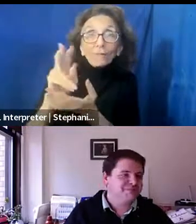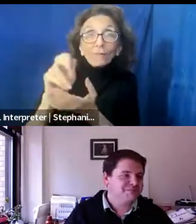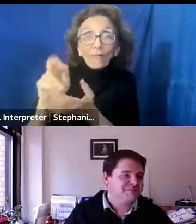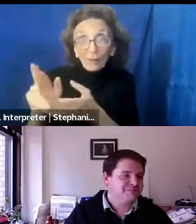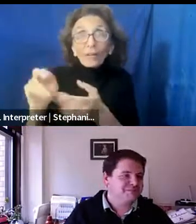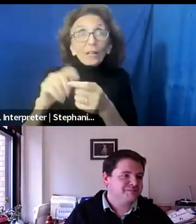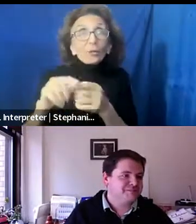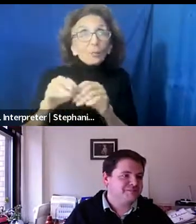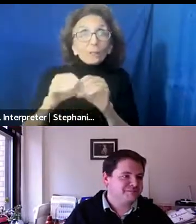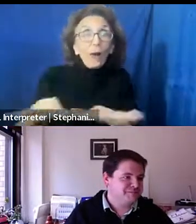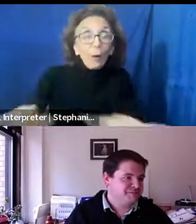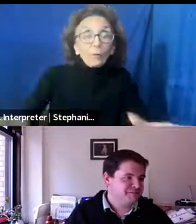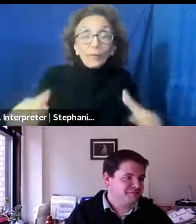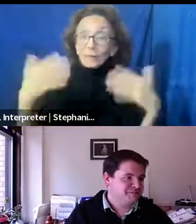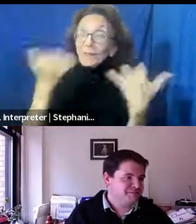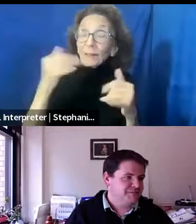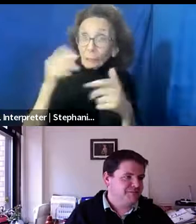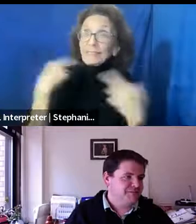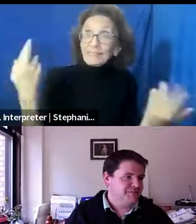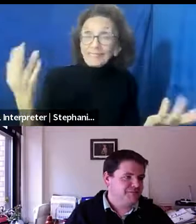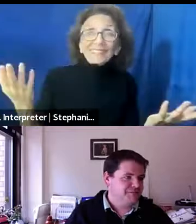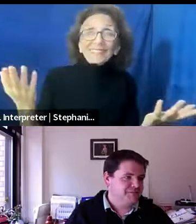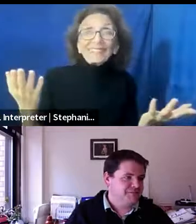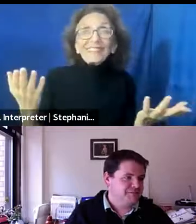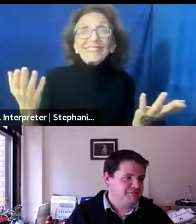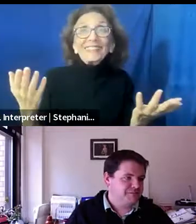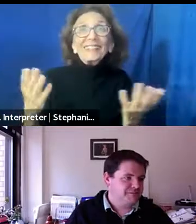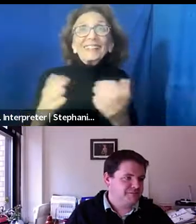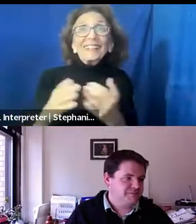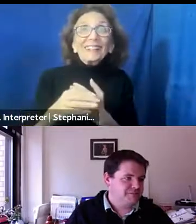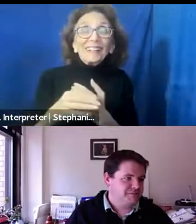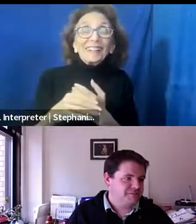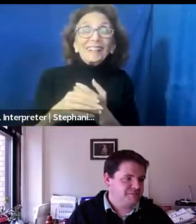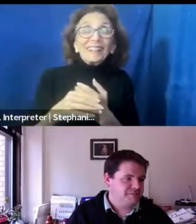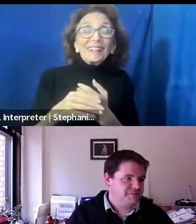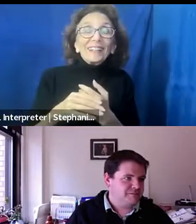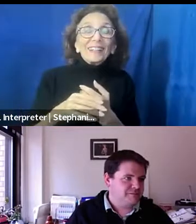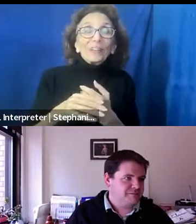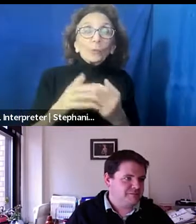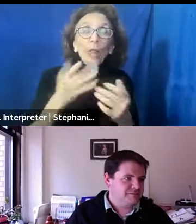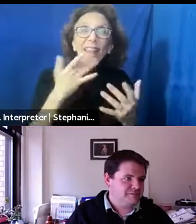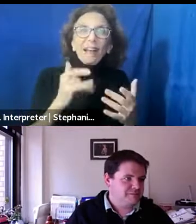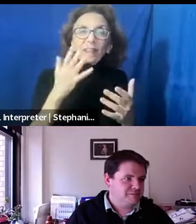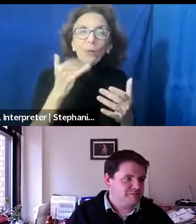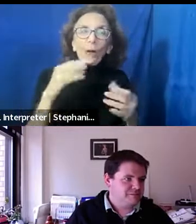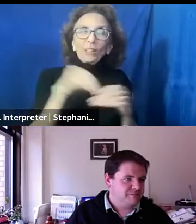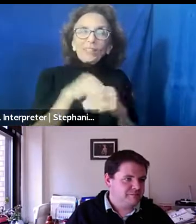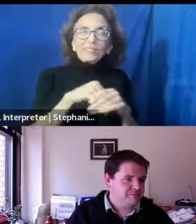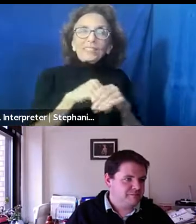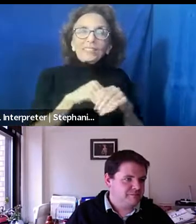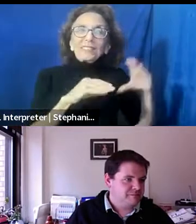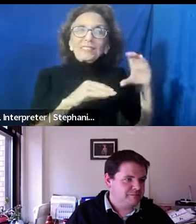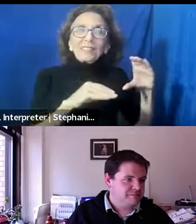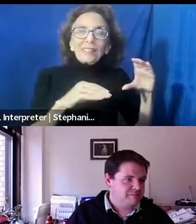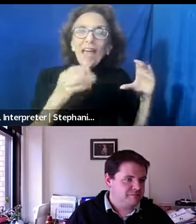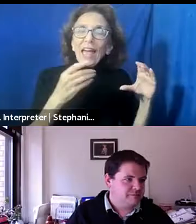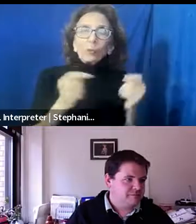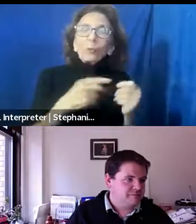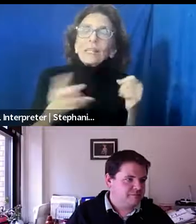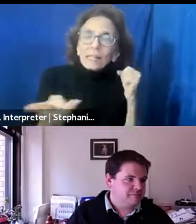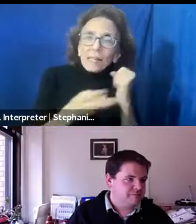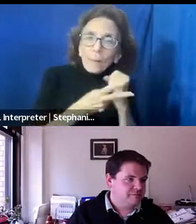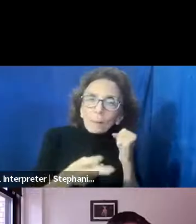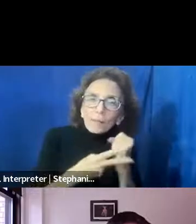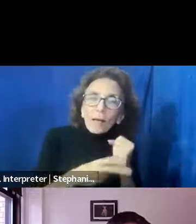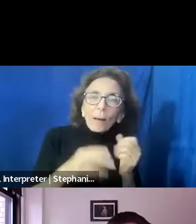And, you know, we were sort of lucky that we had stockpiled a vast amount of rapid antigen tests and could